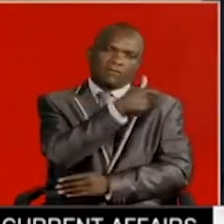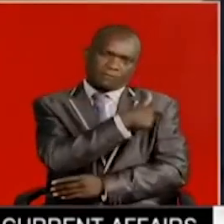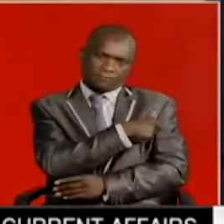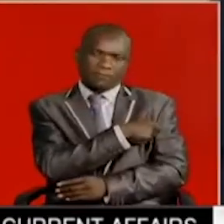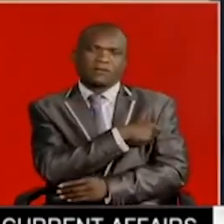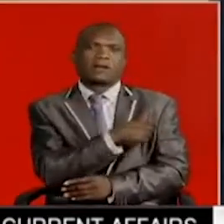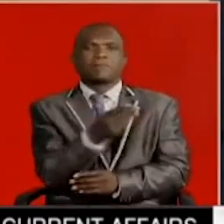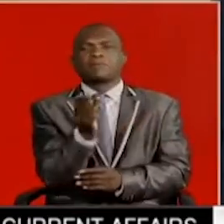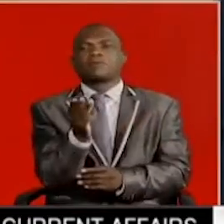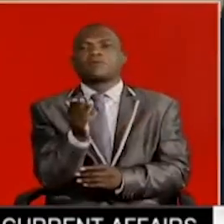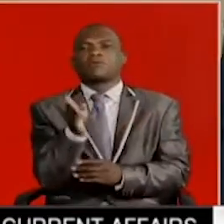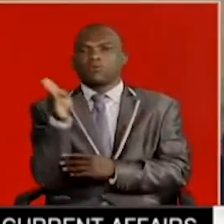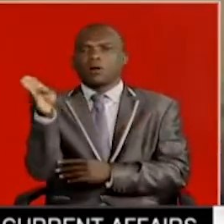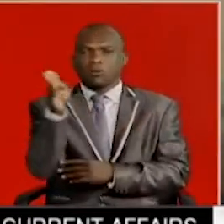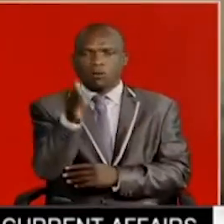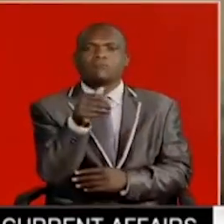vaccination.